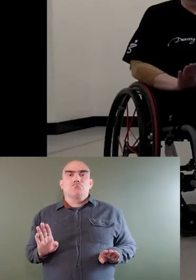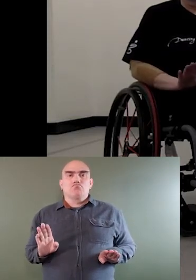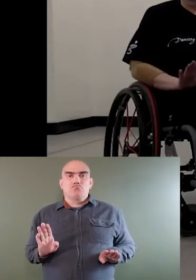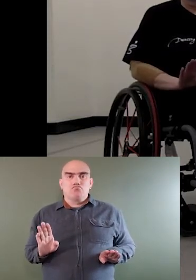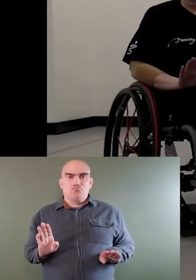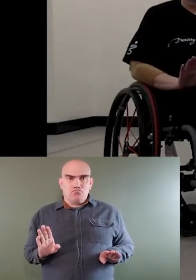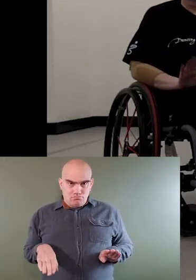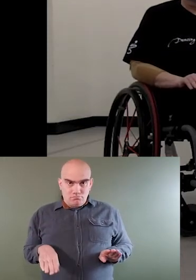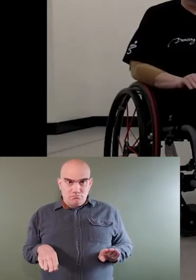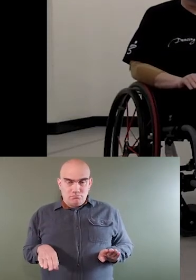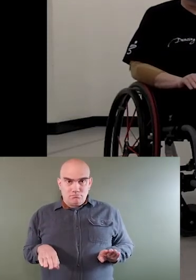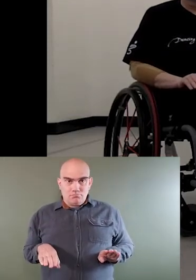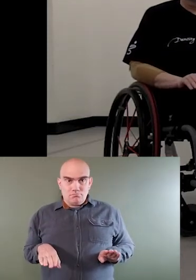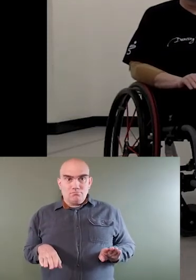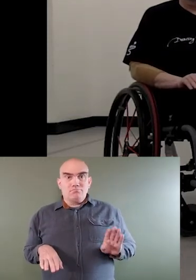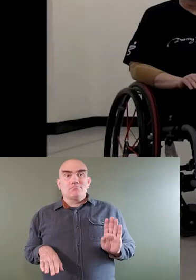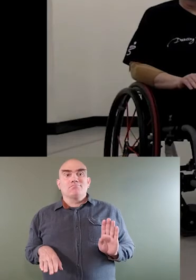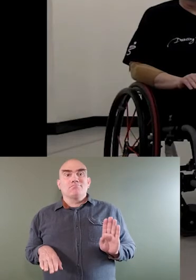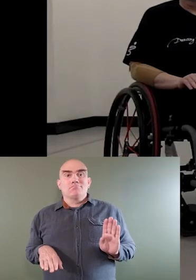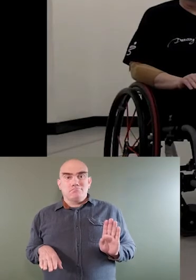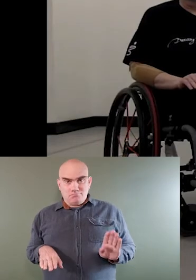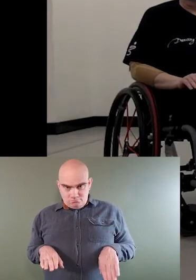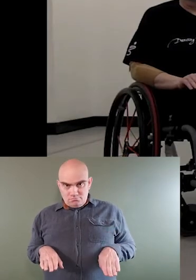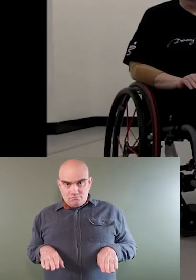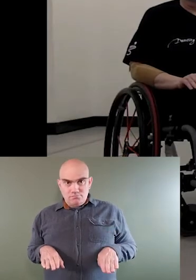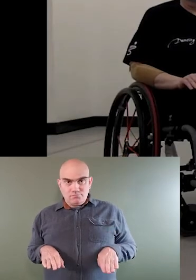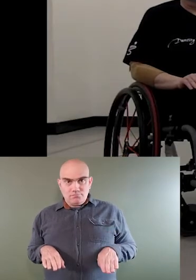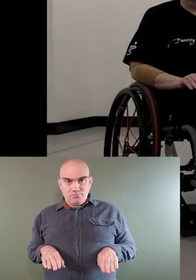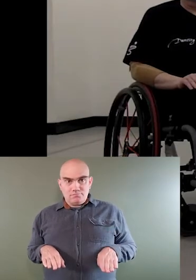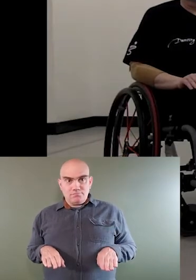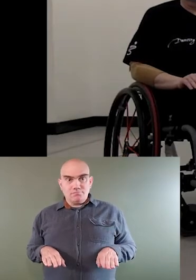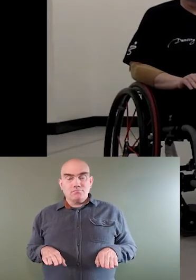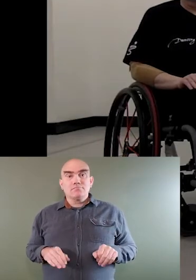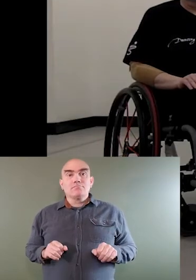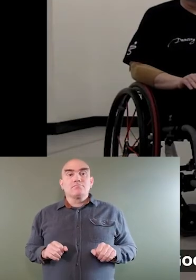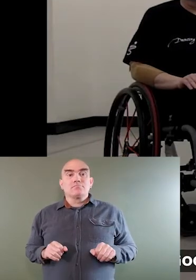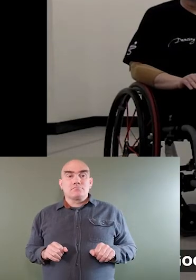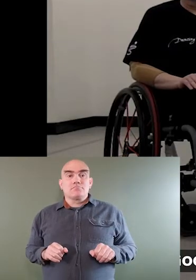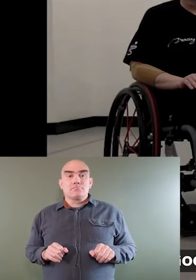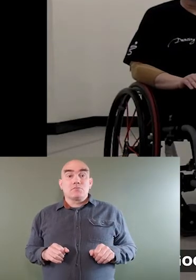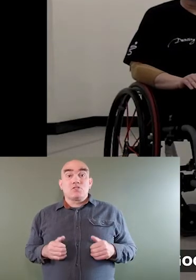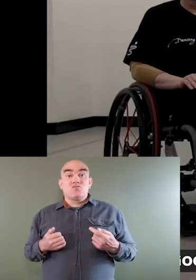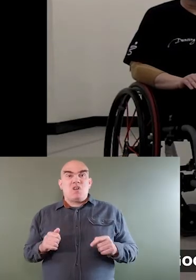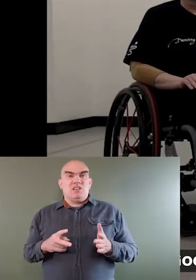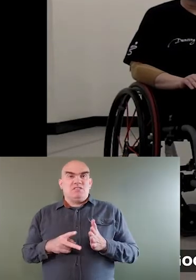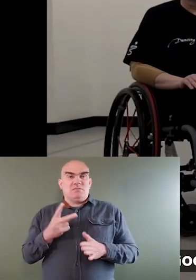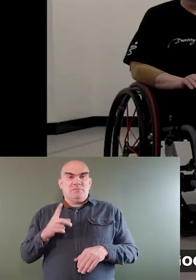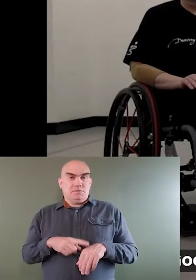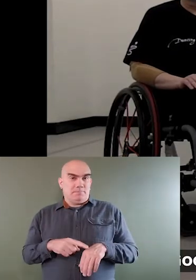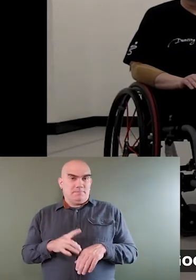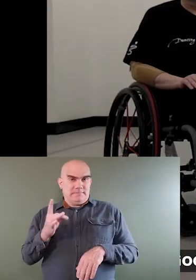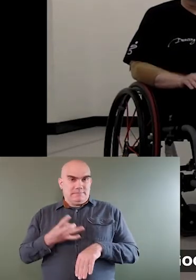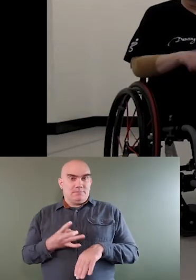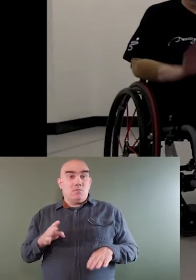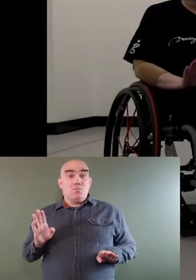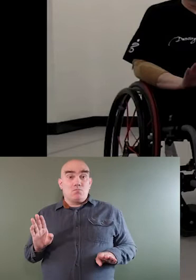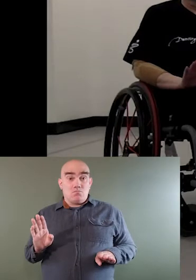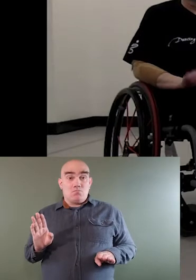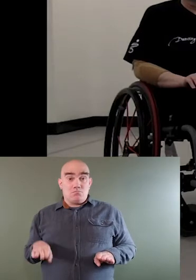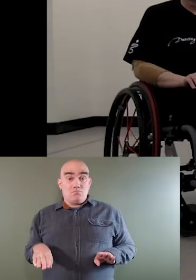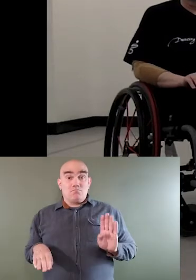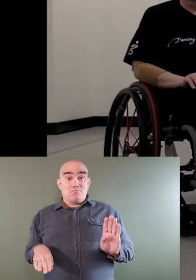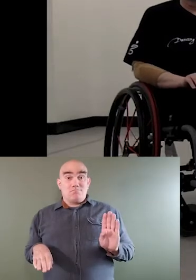Heel, toes or fingers. Heels, toes, fingers. Good. Let's try it double time. 8